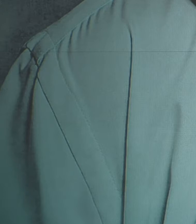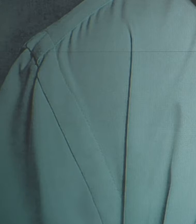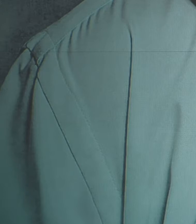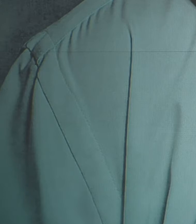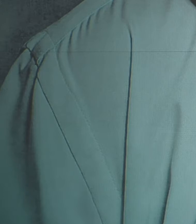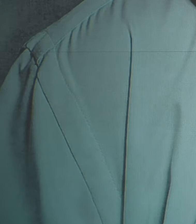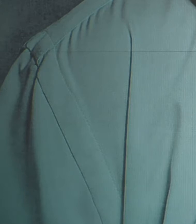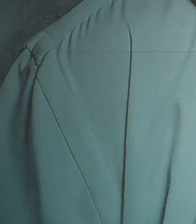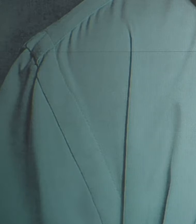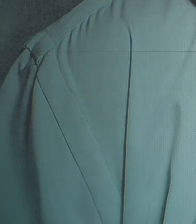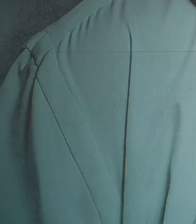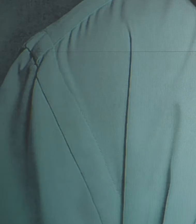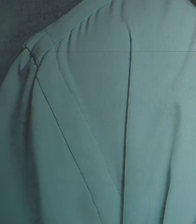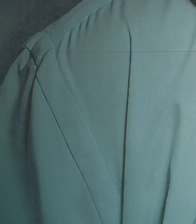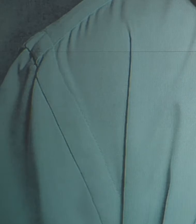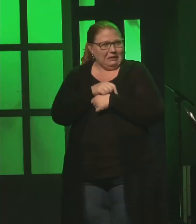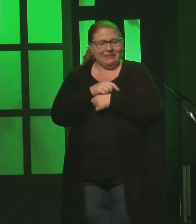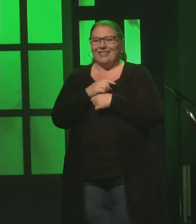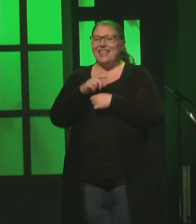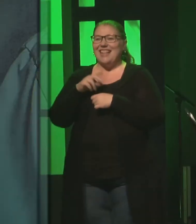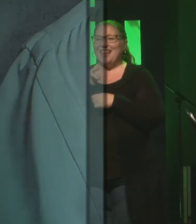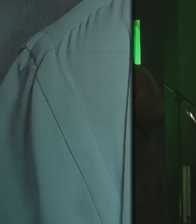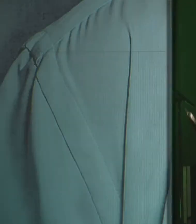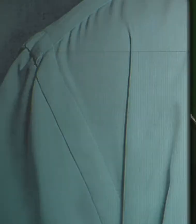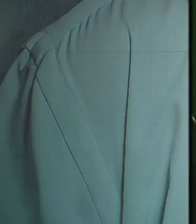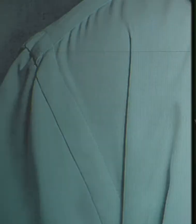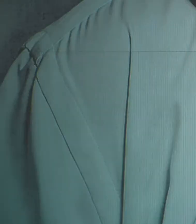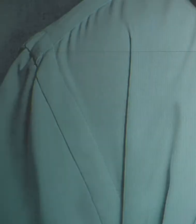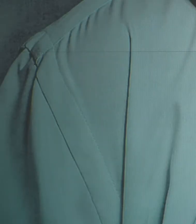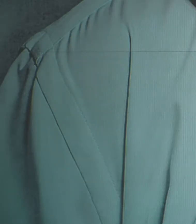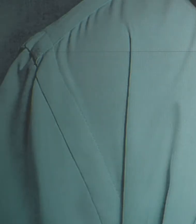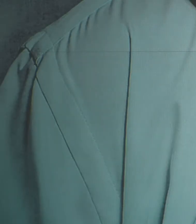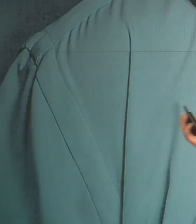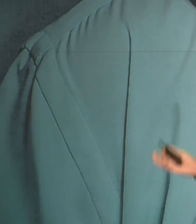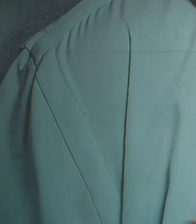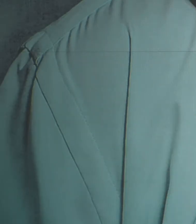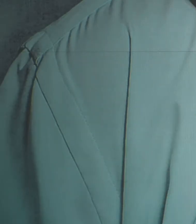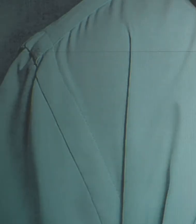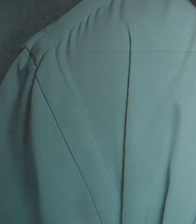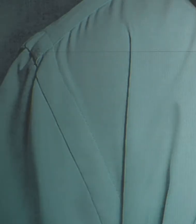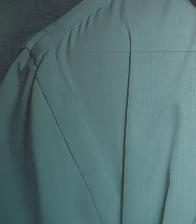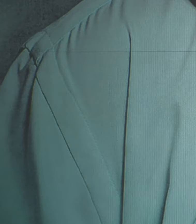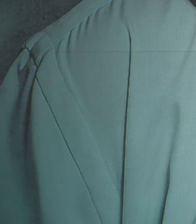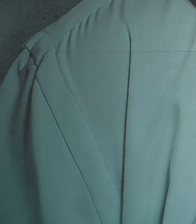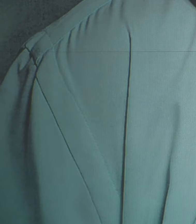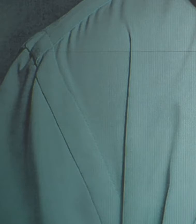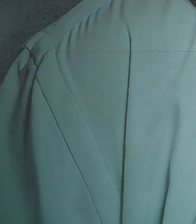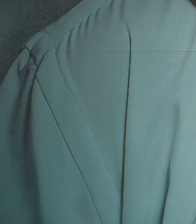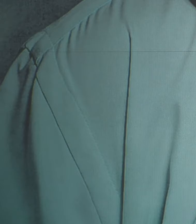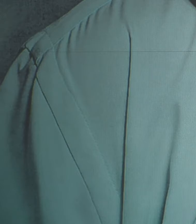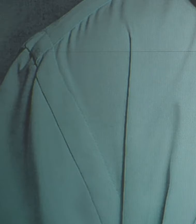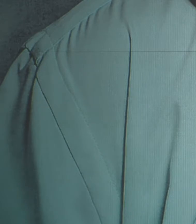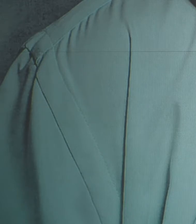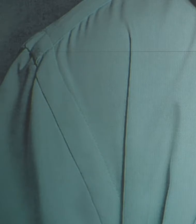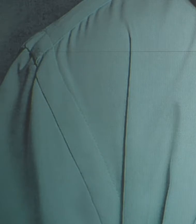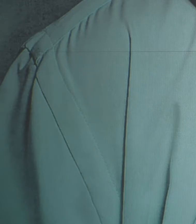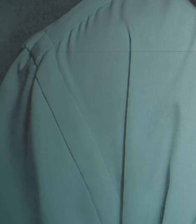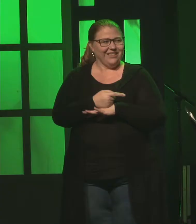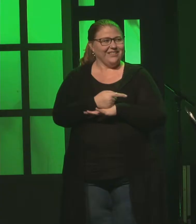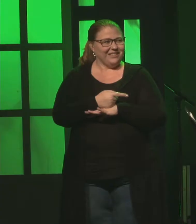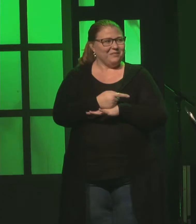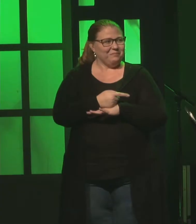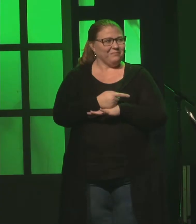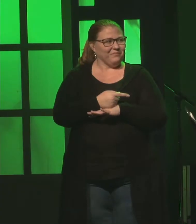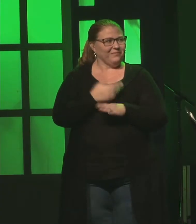Cringing. Yeah, sure. Great to see everybody. Hey, my name is Ryan, lead pastor here at Crossroads. Happy Father's Day. Very